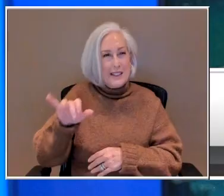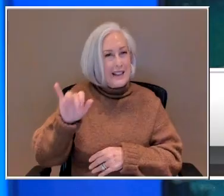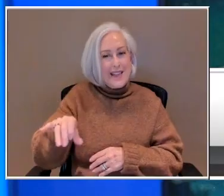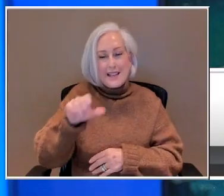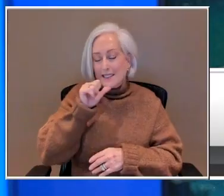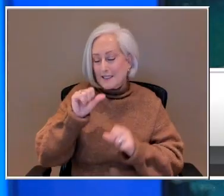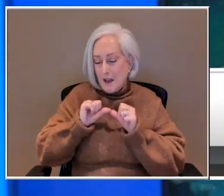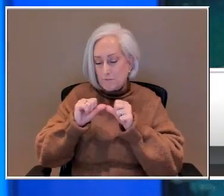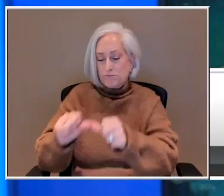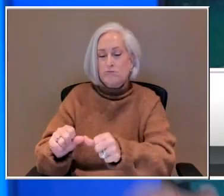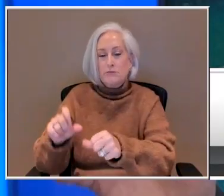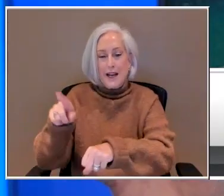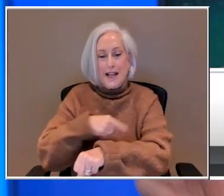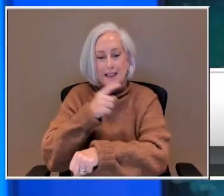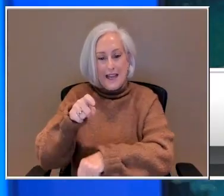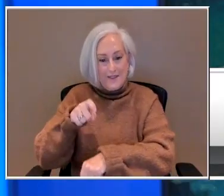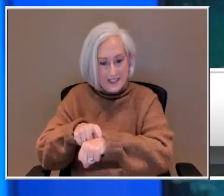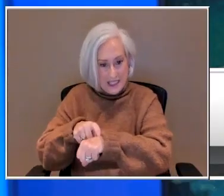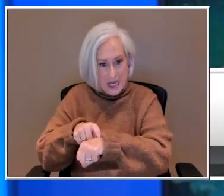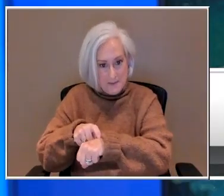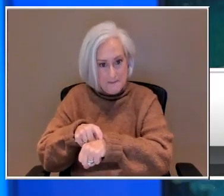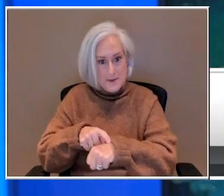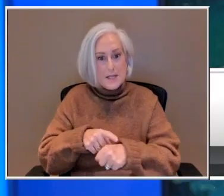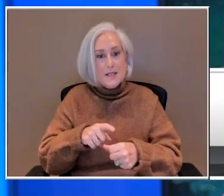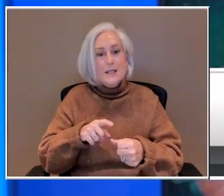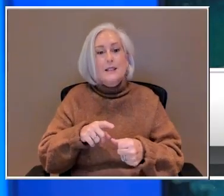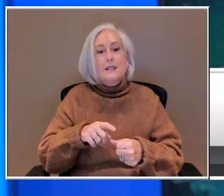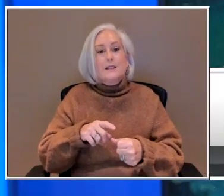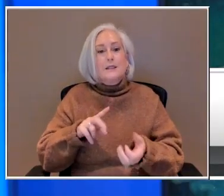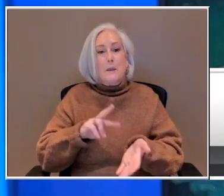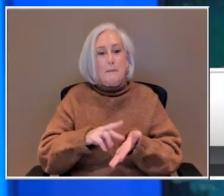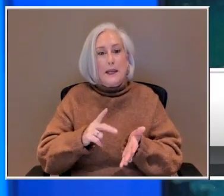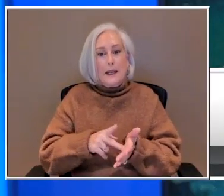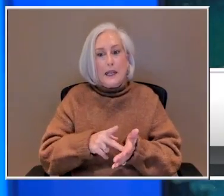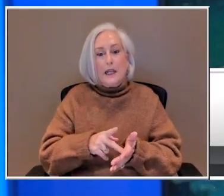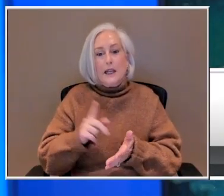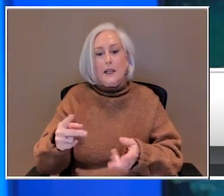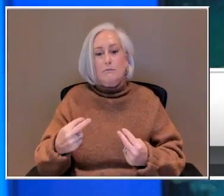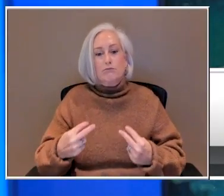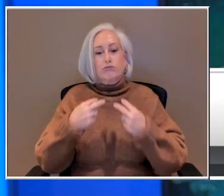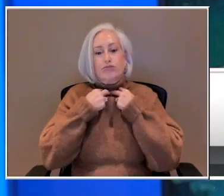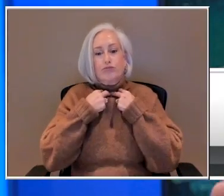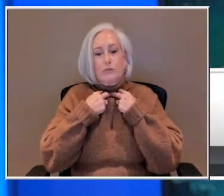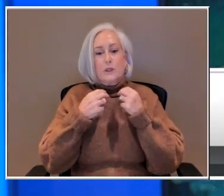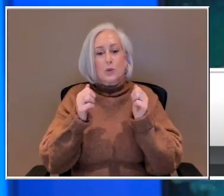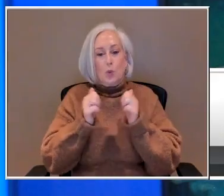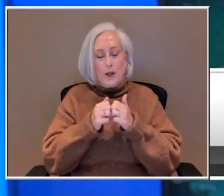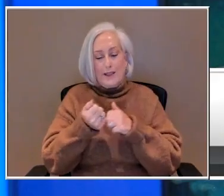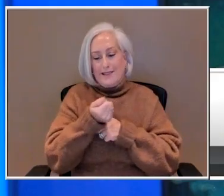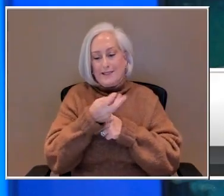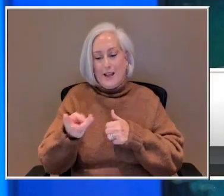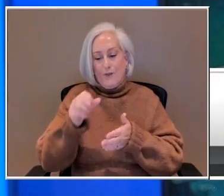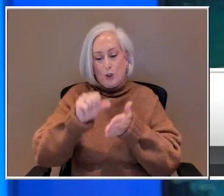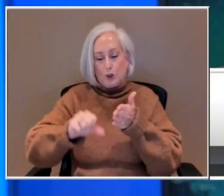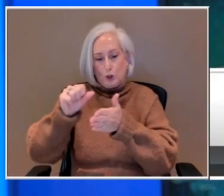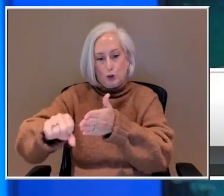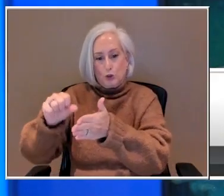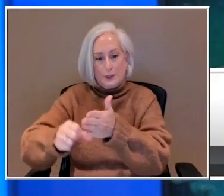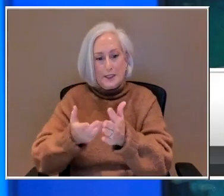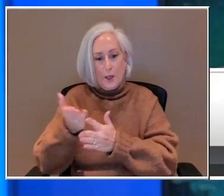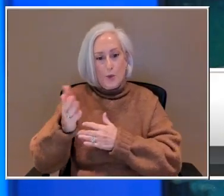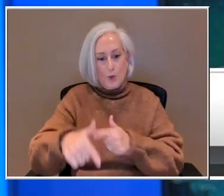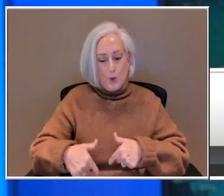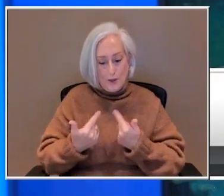now he's going to be, and I'll say, condemned to multiple surgeries throughout his life, at which any time an